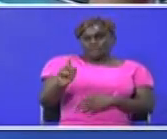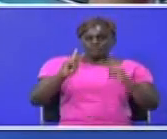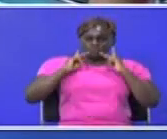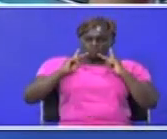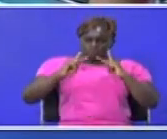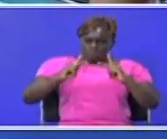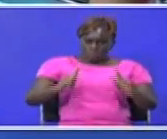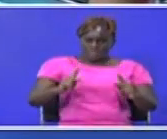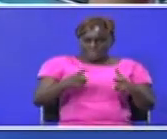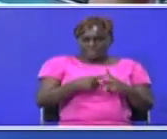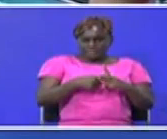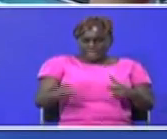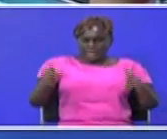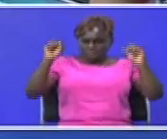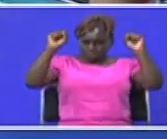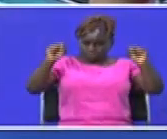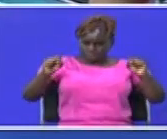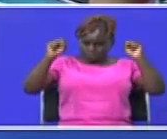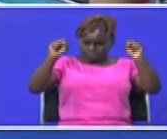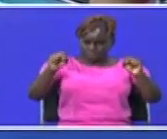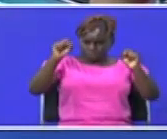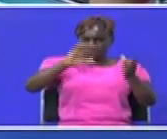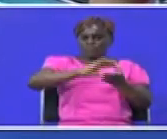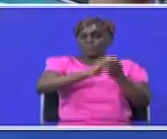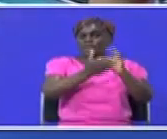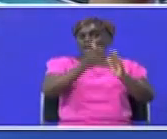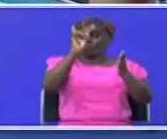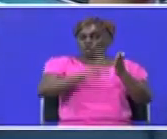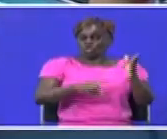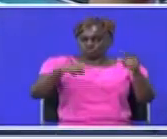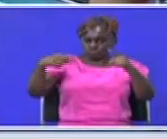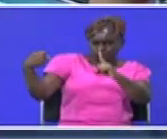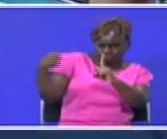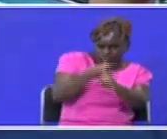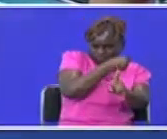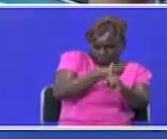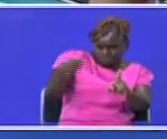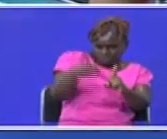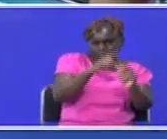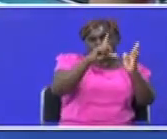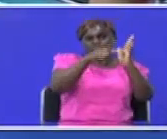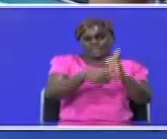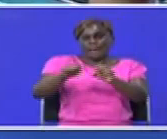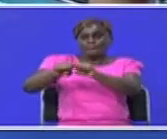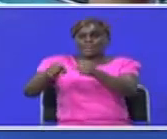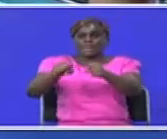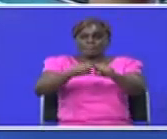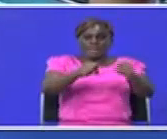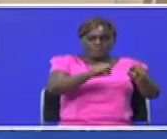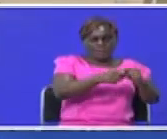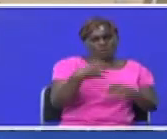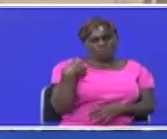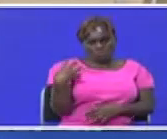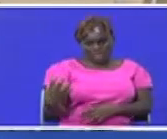peacefully commenced a demonstration, become violent and destroy